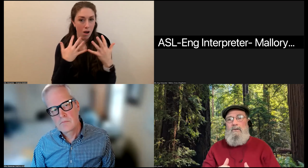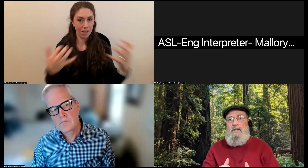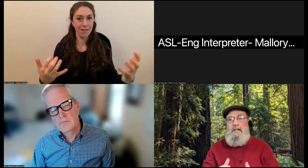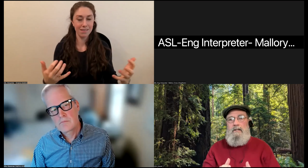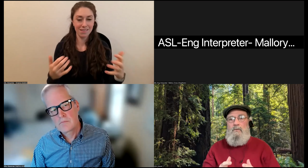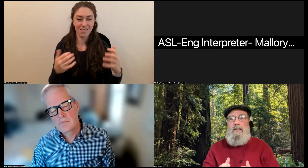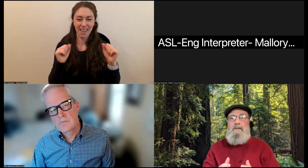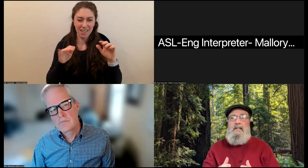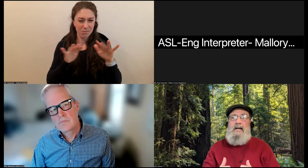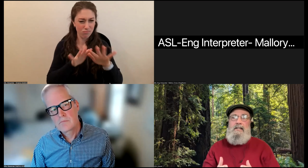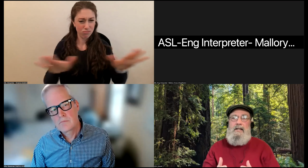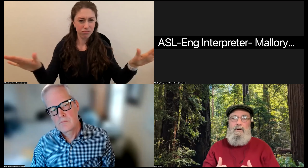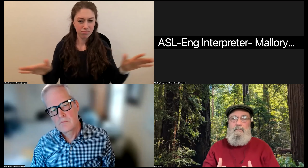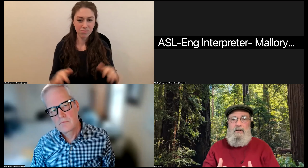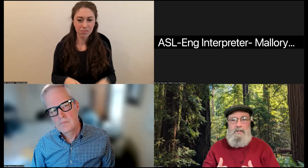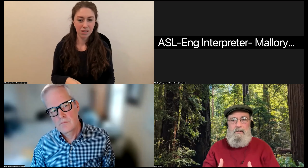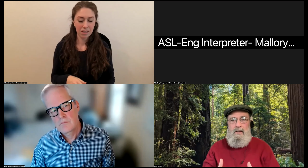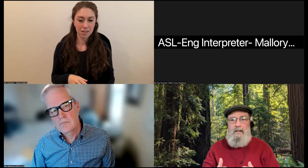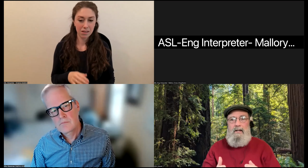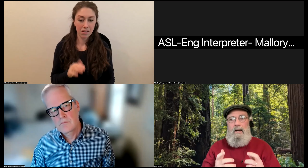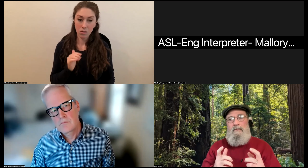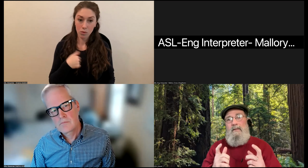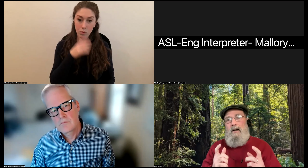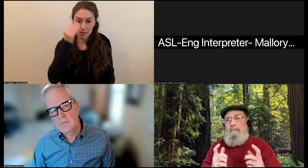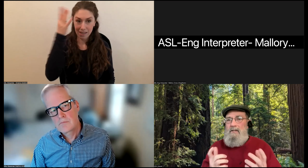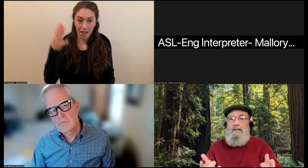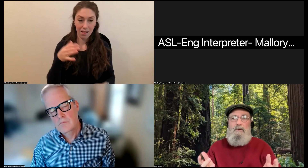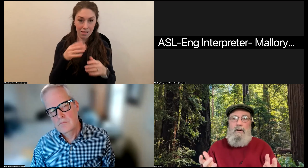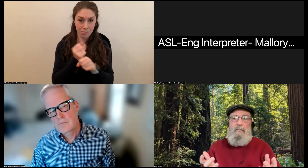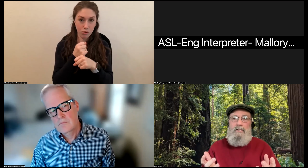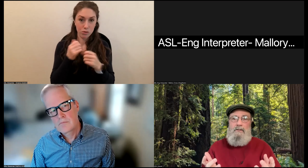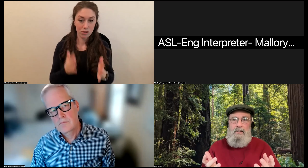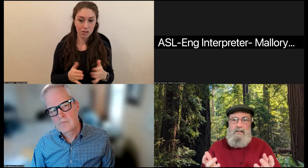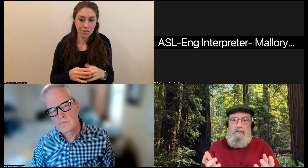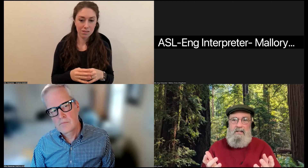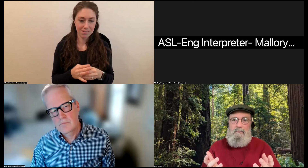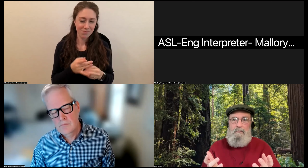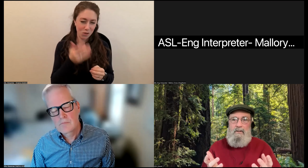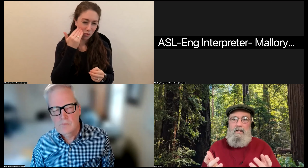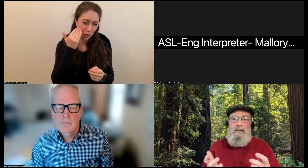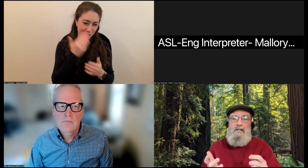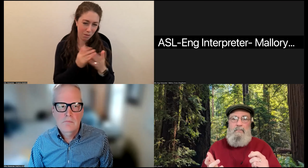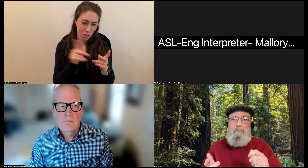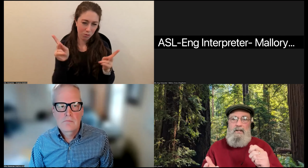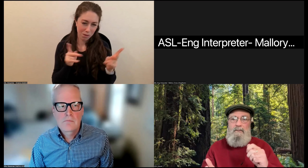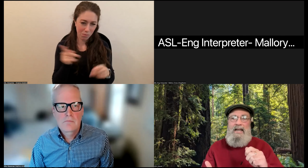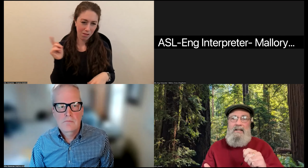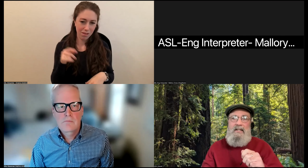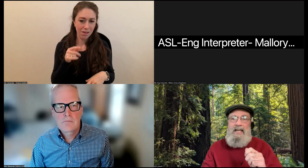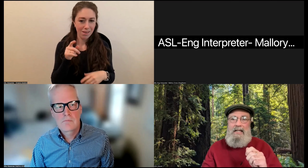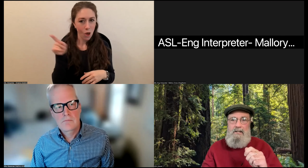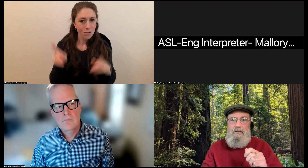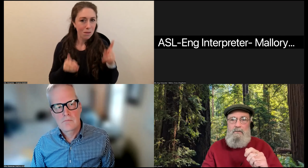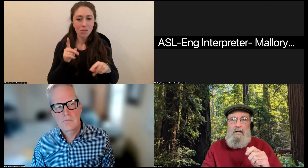inside our local centers, we use that to say to our producers, you probably know some of these people. These are people that you can't